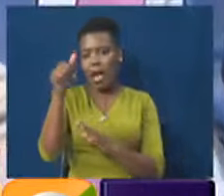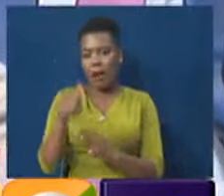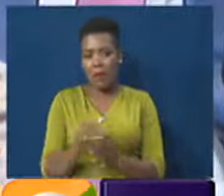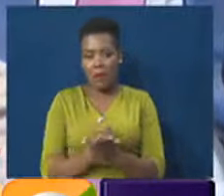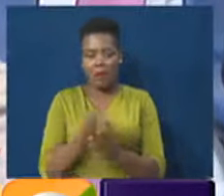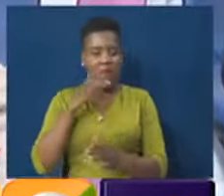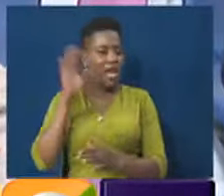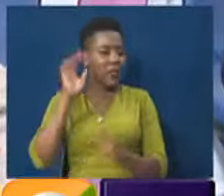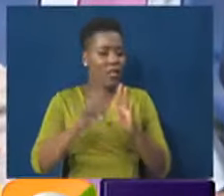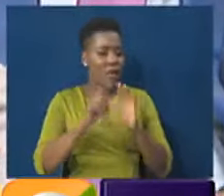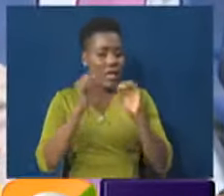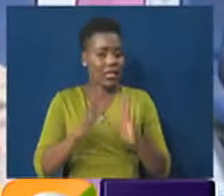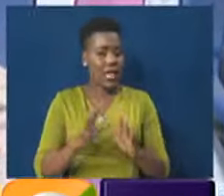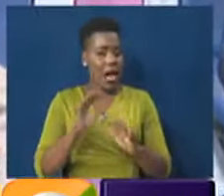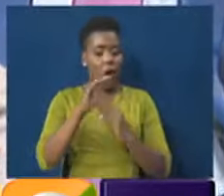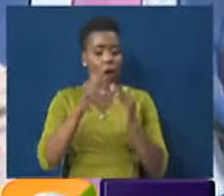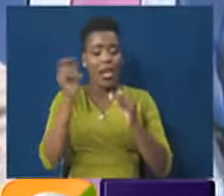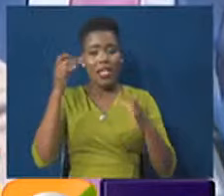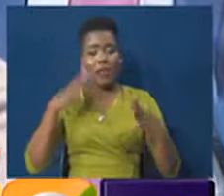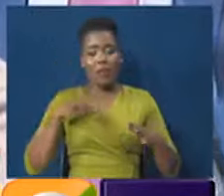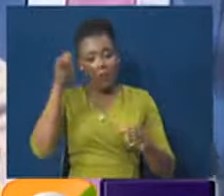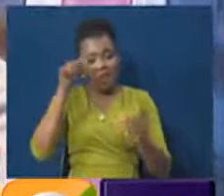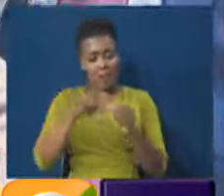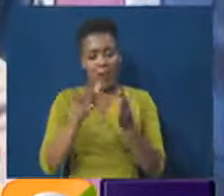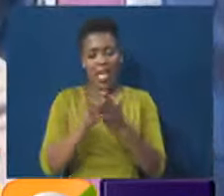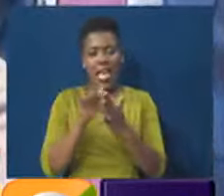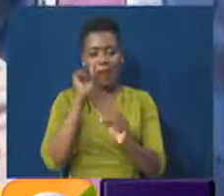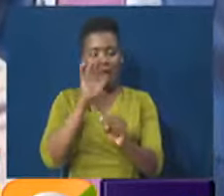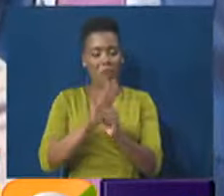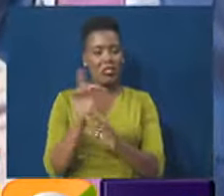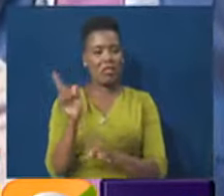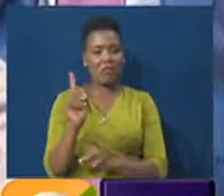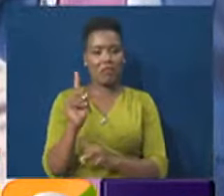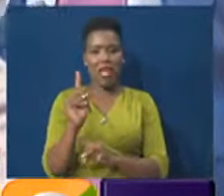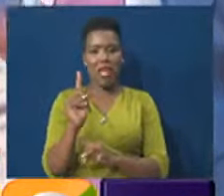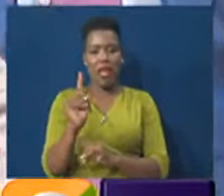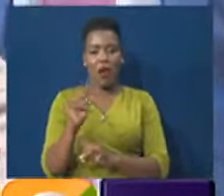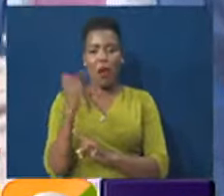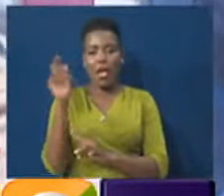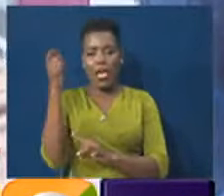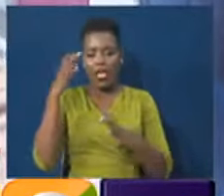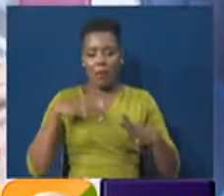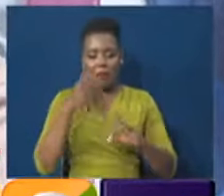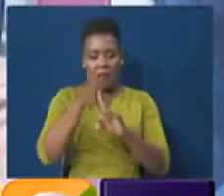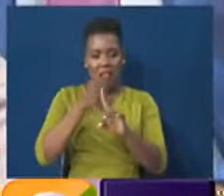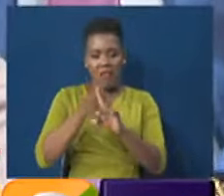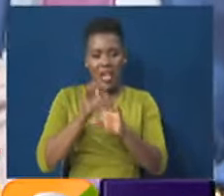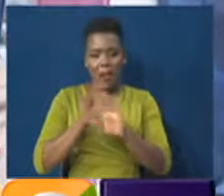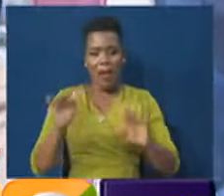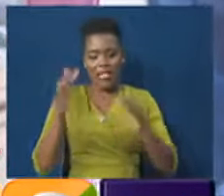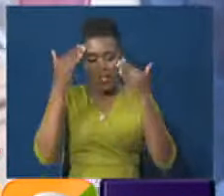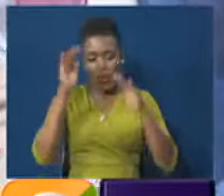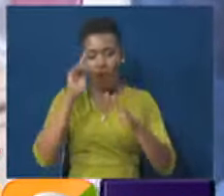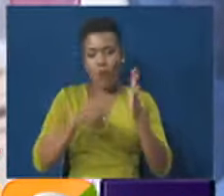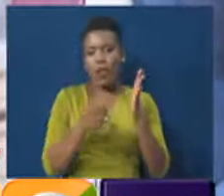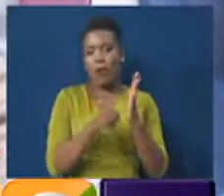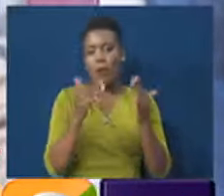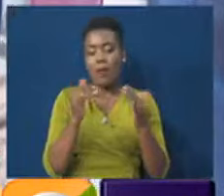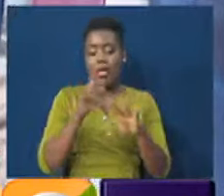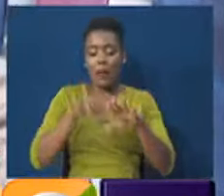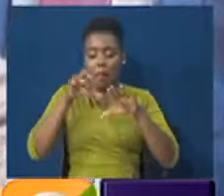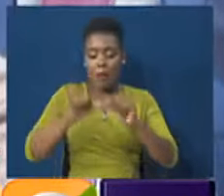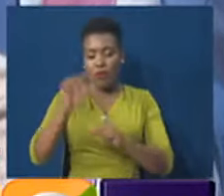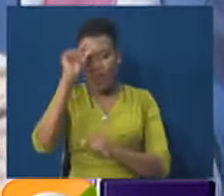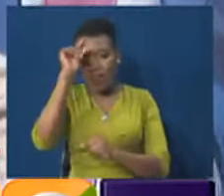I can tell you no Kenyan remembers what they said. The facts speak for themselves. They are not even able to articulate what issues are. When they came into